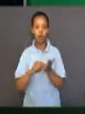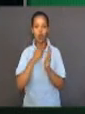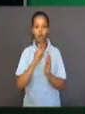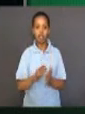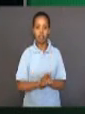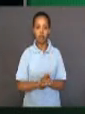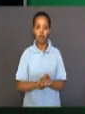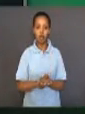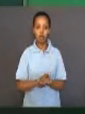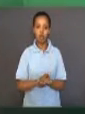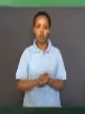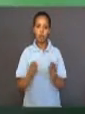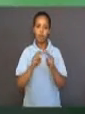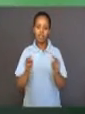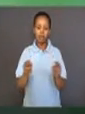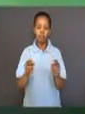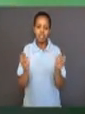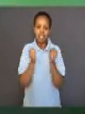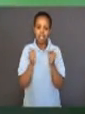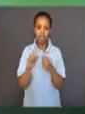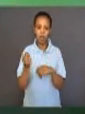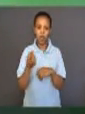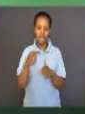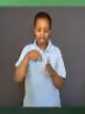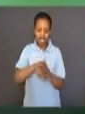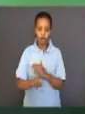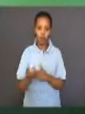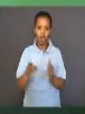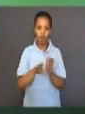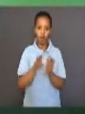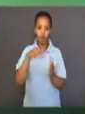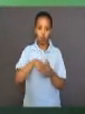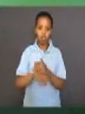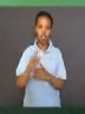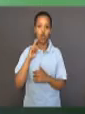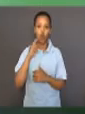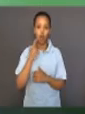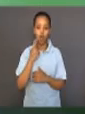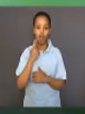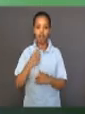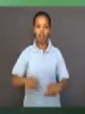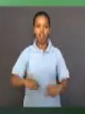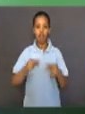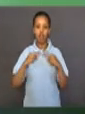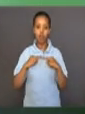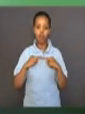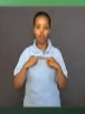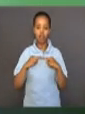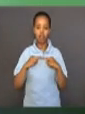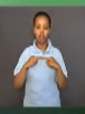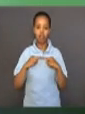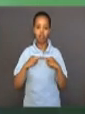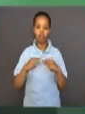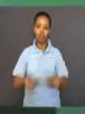Even in the cold depths of the ocean, life still finds a way to survive.